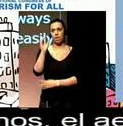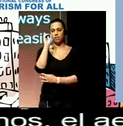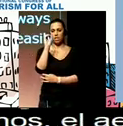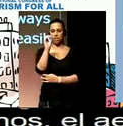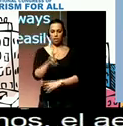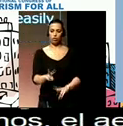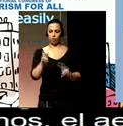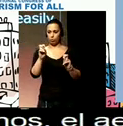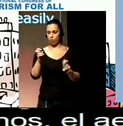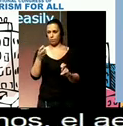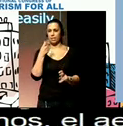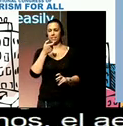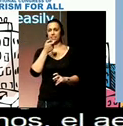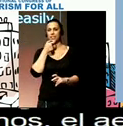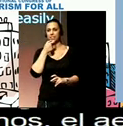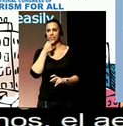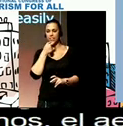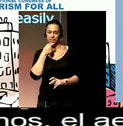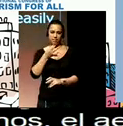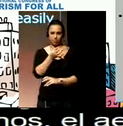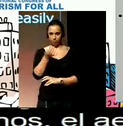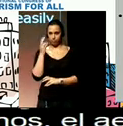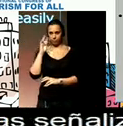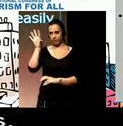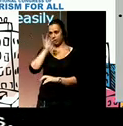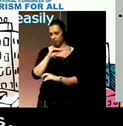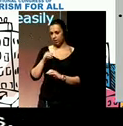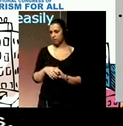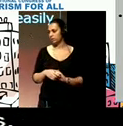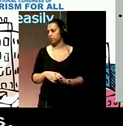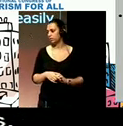Here are some of the figures.